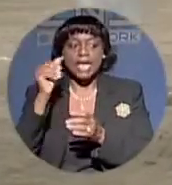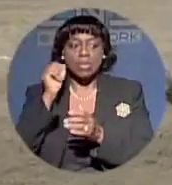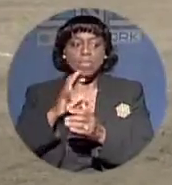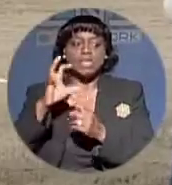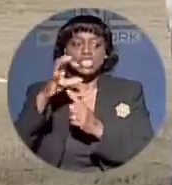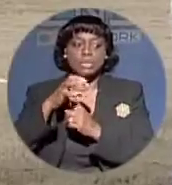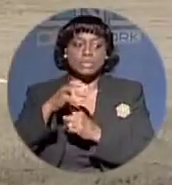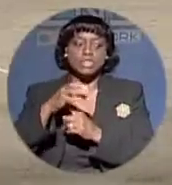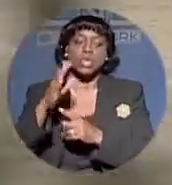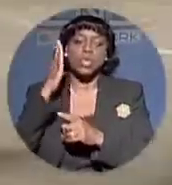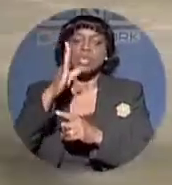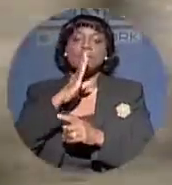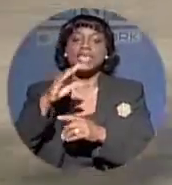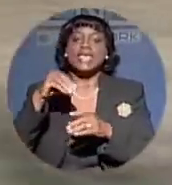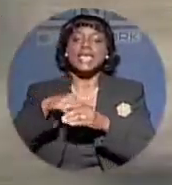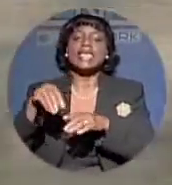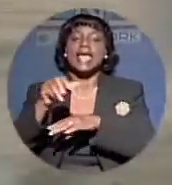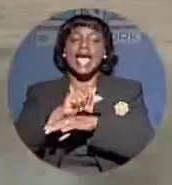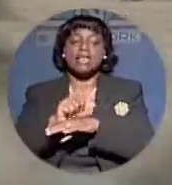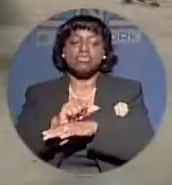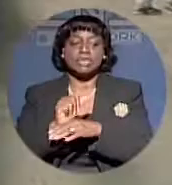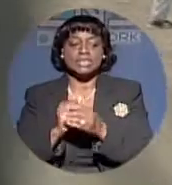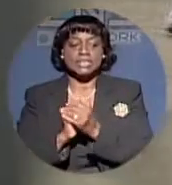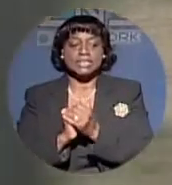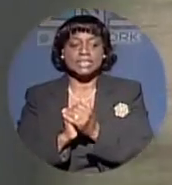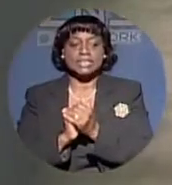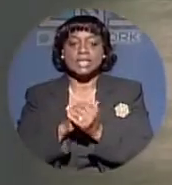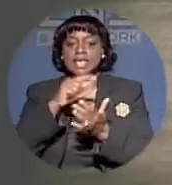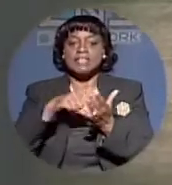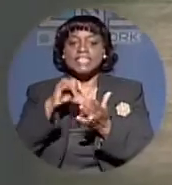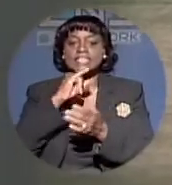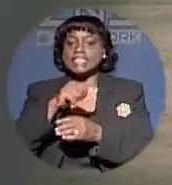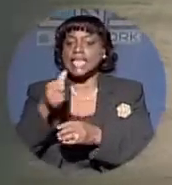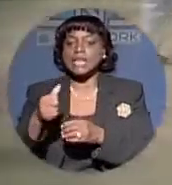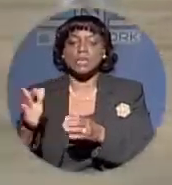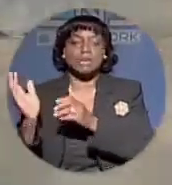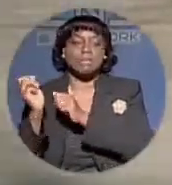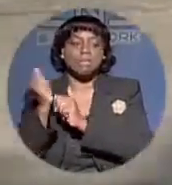This one is anyone's ball game. For ZNS Toll Sports, I'm Charles Fisher.